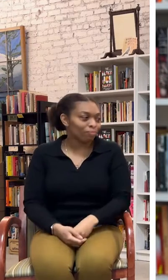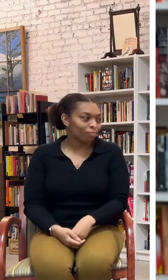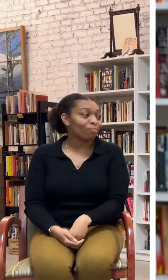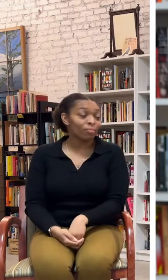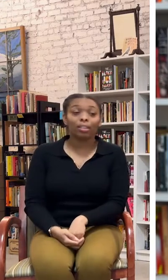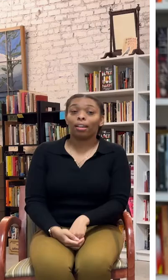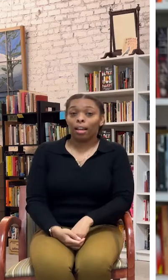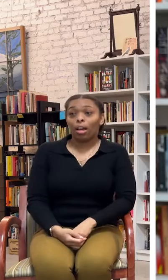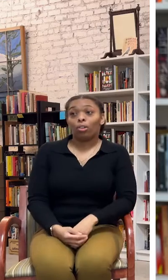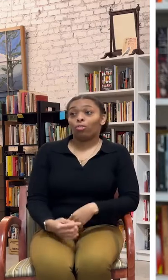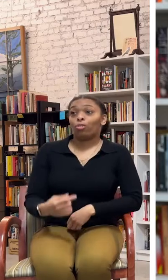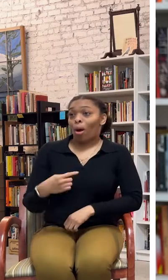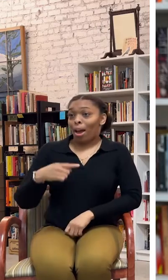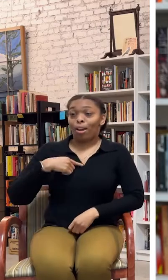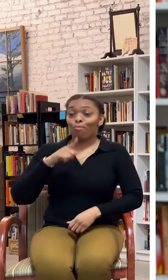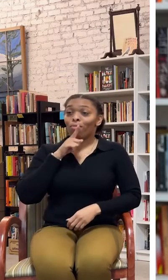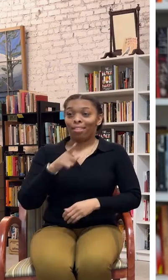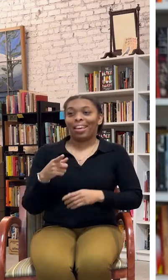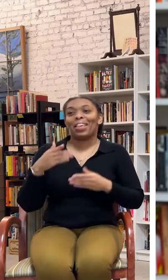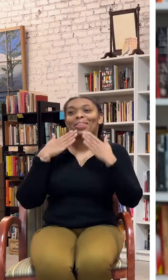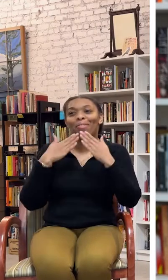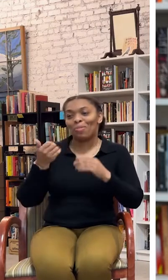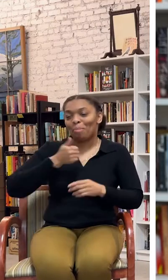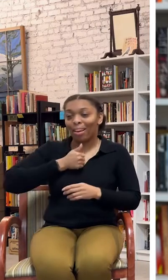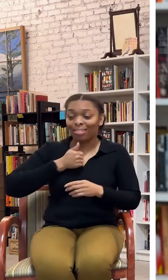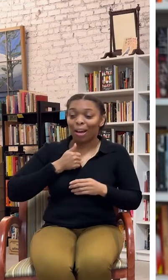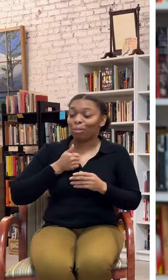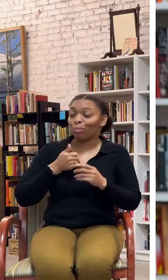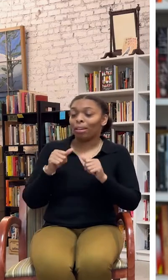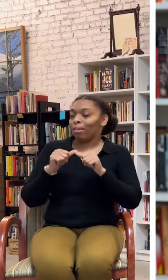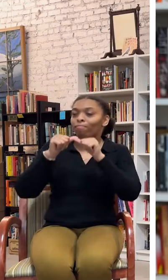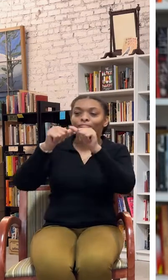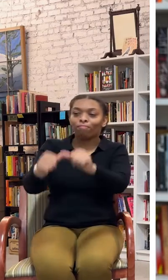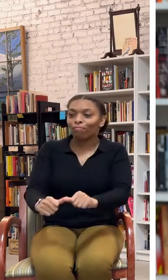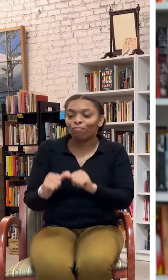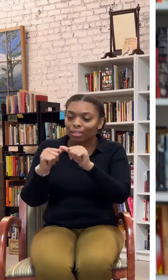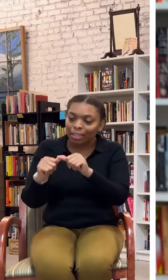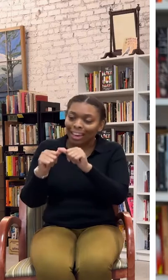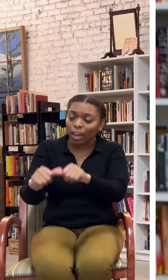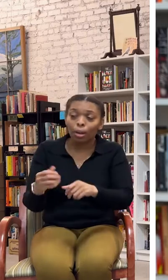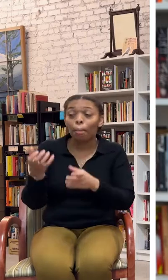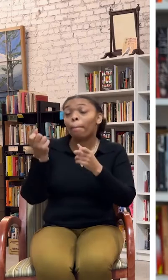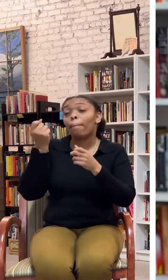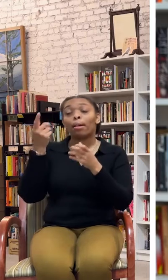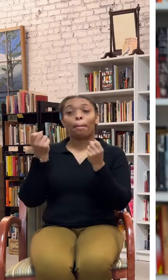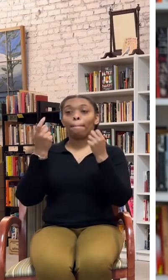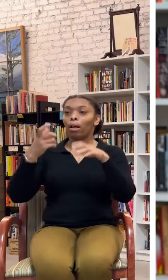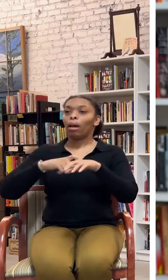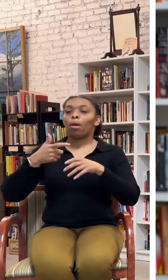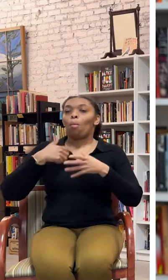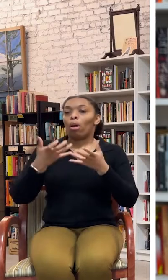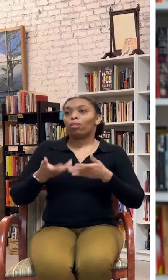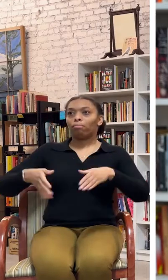But yes, I really am thankful for myself for getting through this, for sticking to it. There was a lot of times I wanted to give up. I wasn't sure